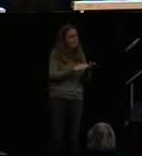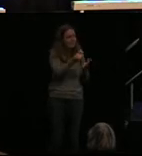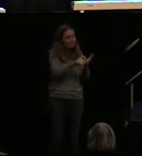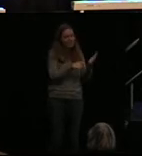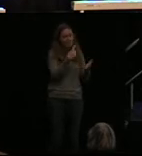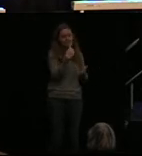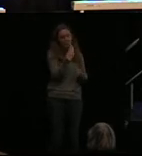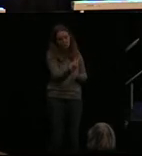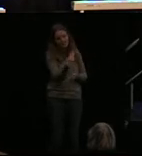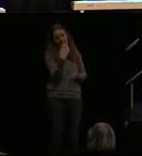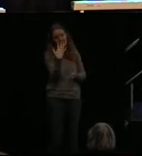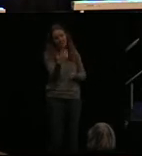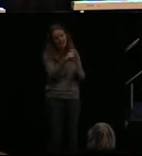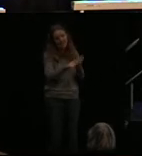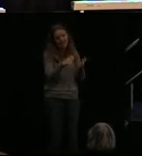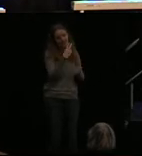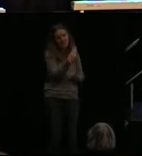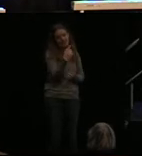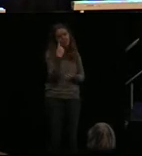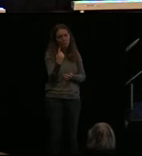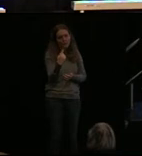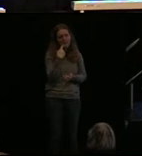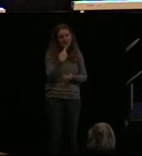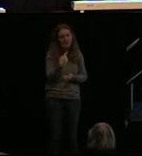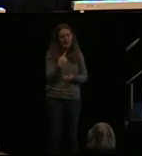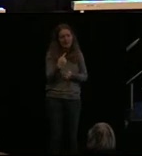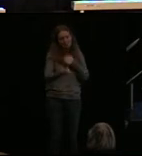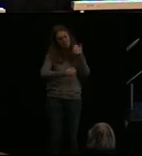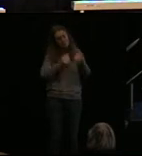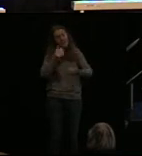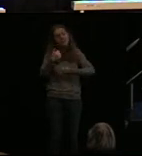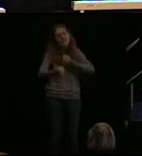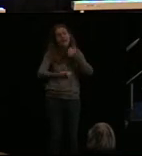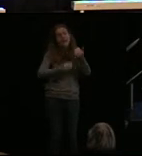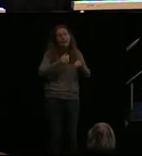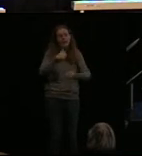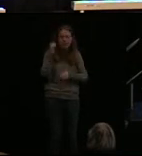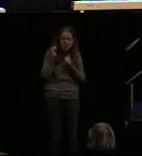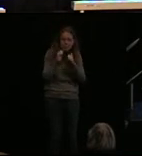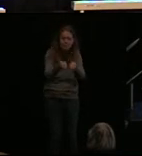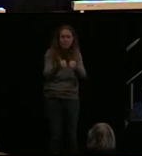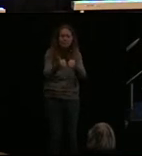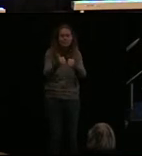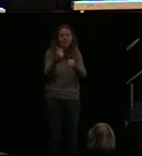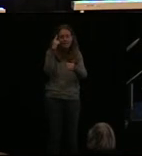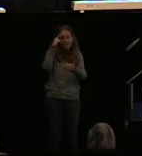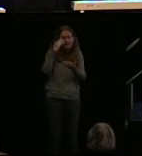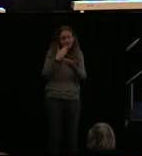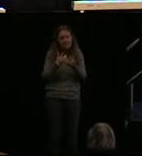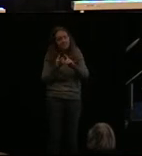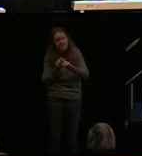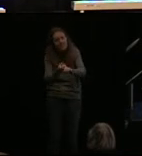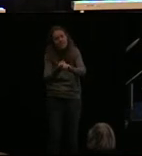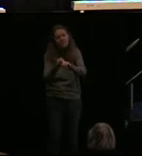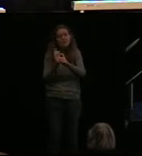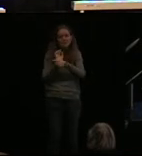chapter 25, verse 21 says, "Well done, good and faithful servant.